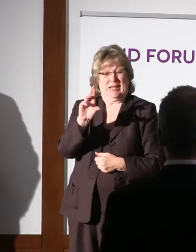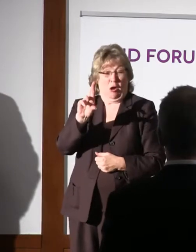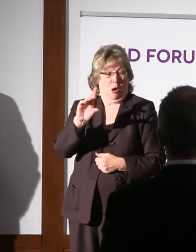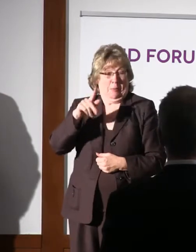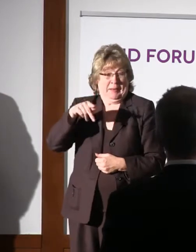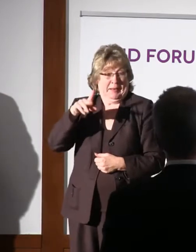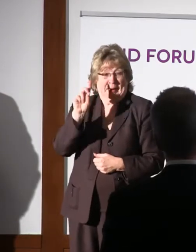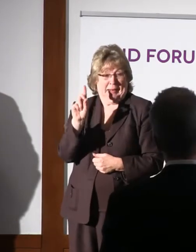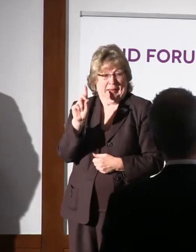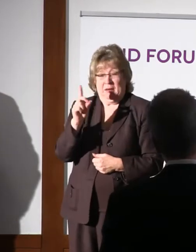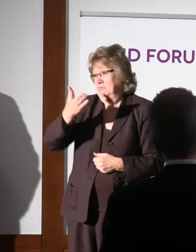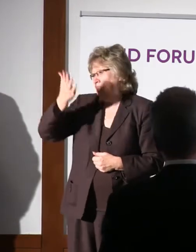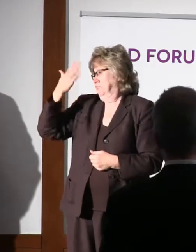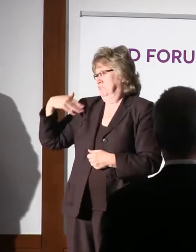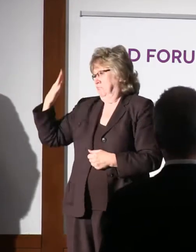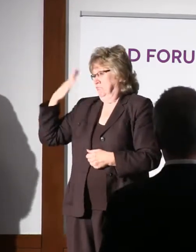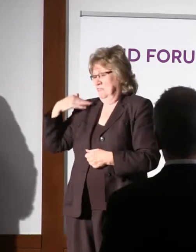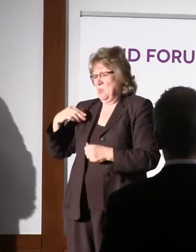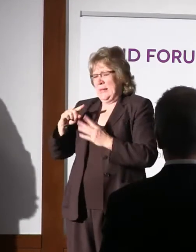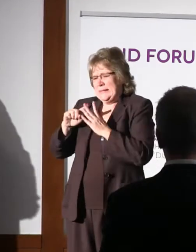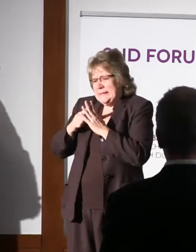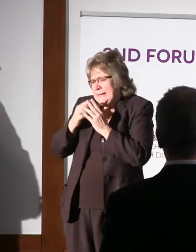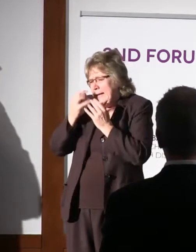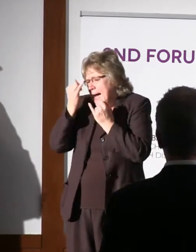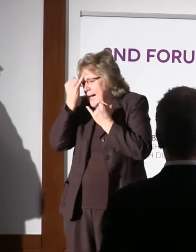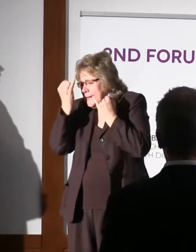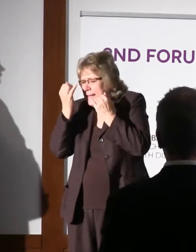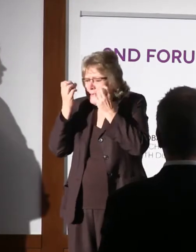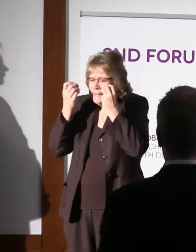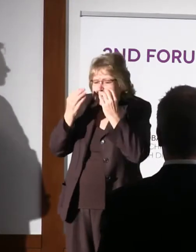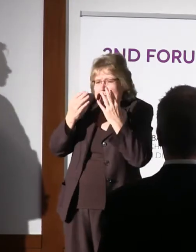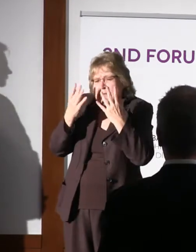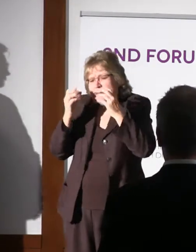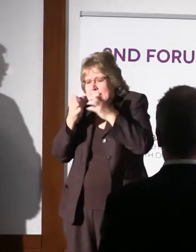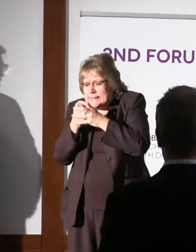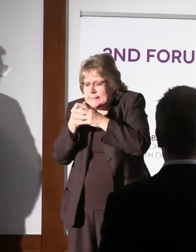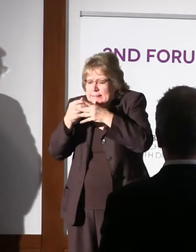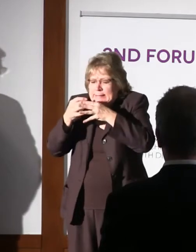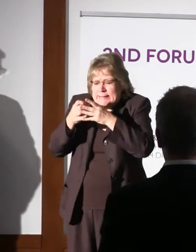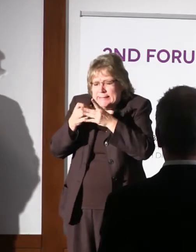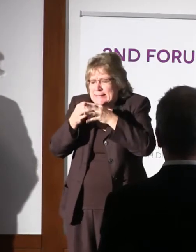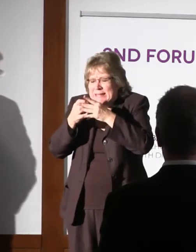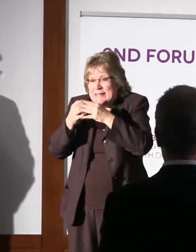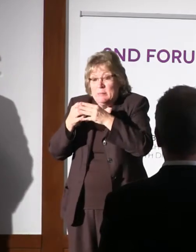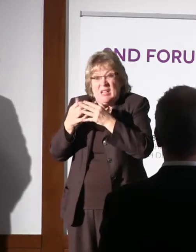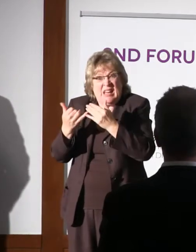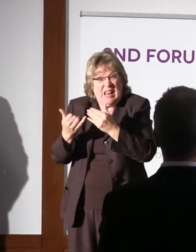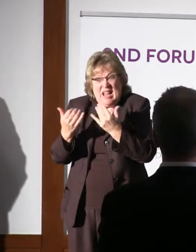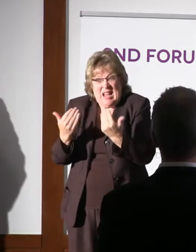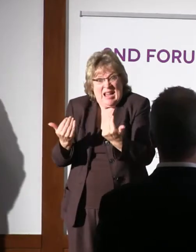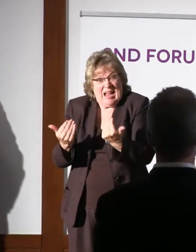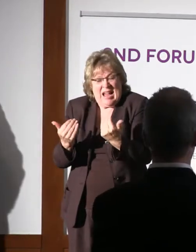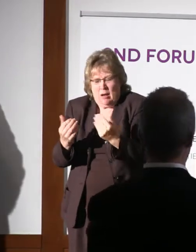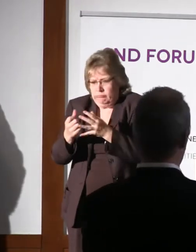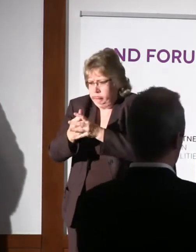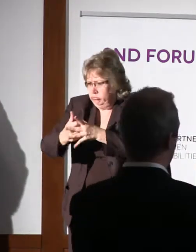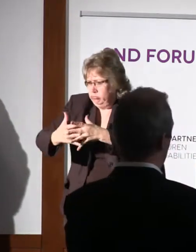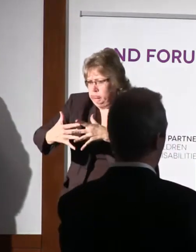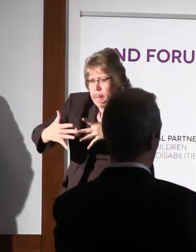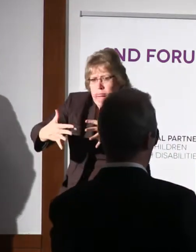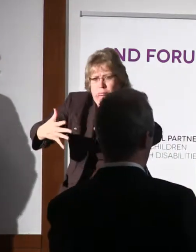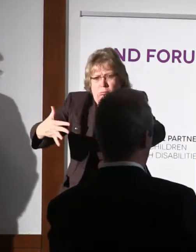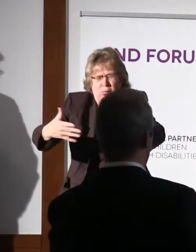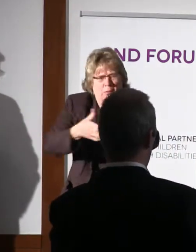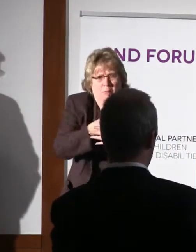idea. Today, it has become a reality, with 11 projects being rolled out on